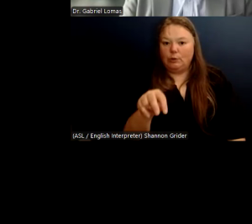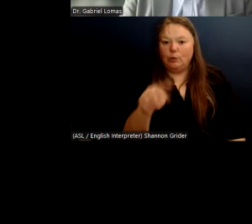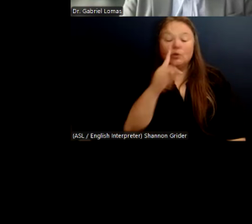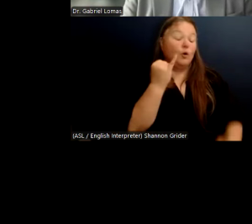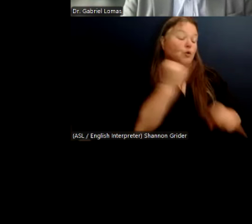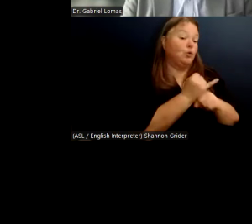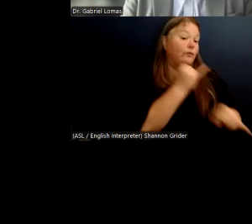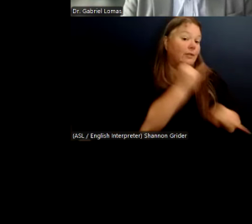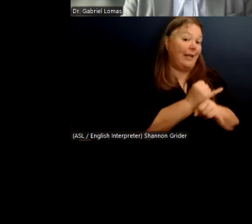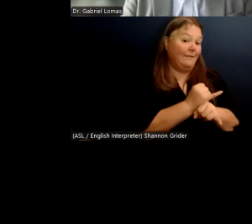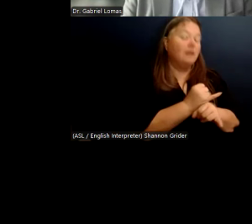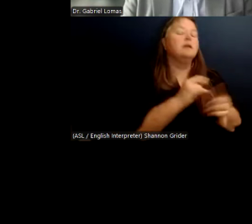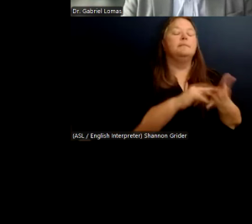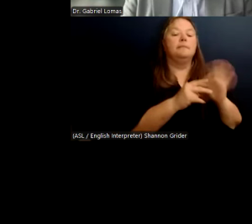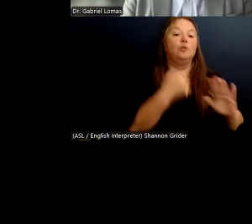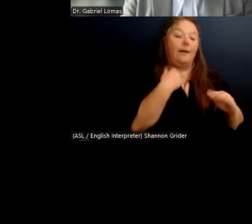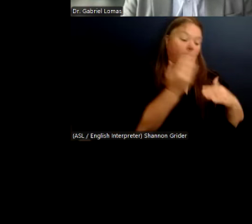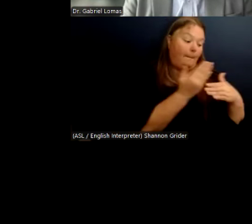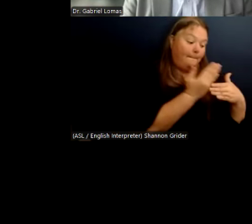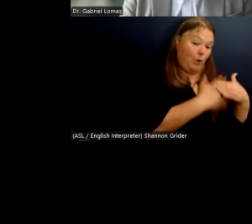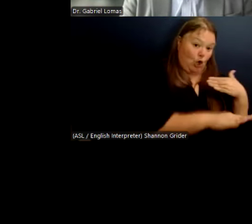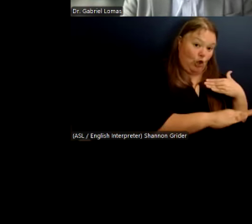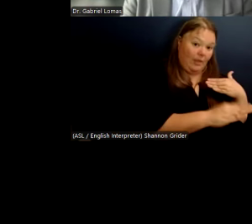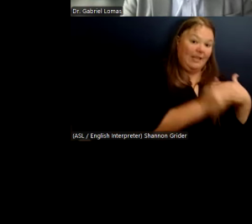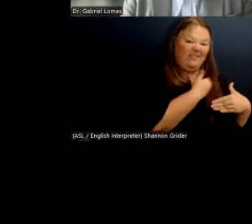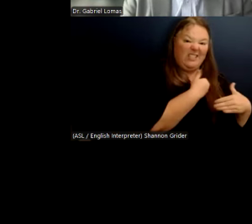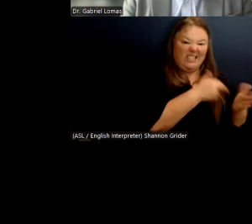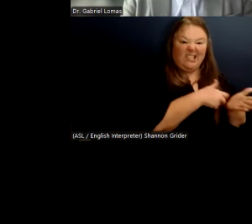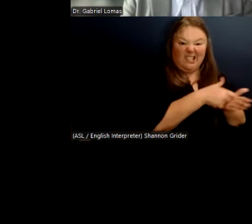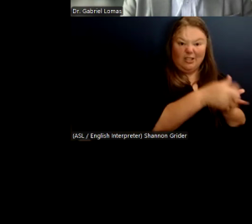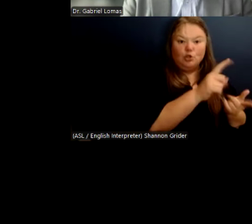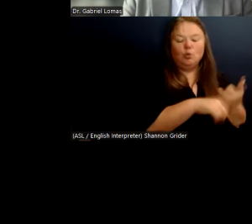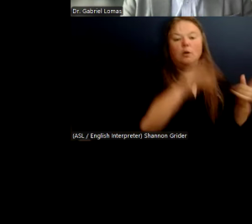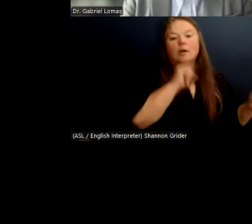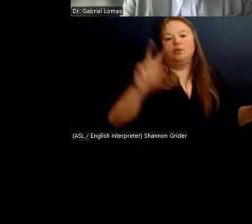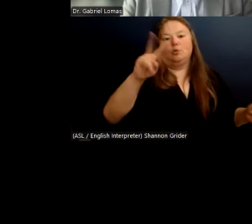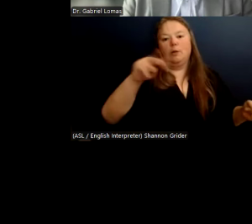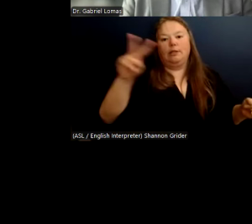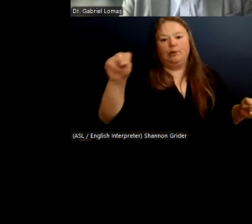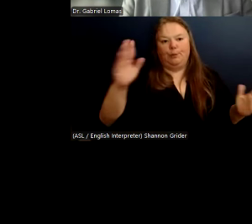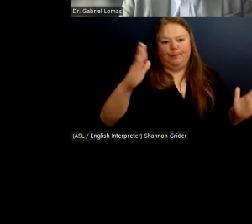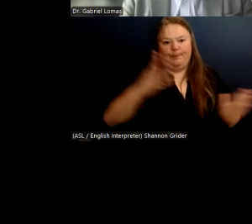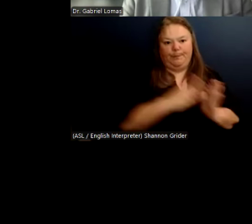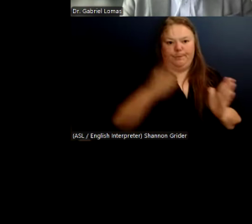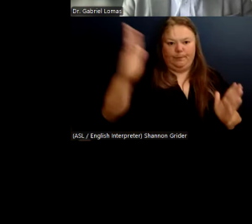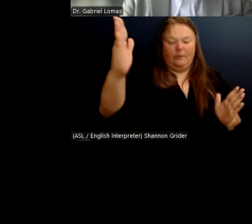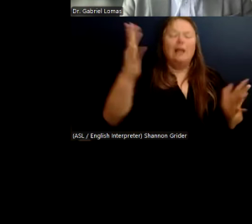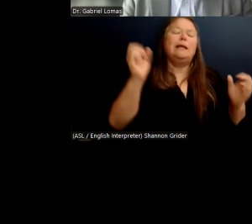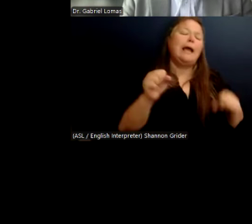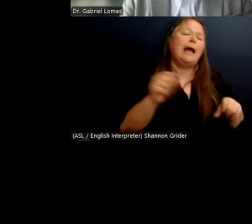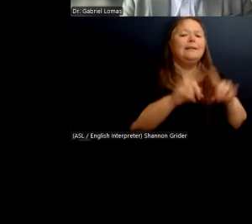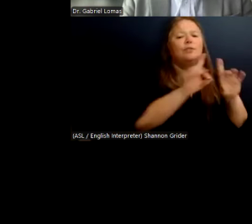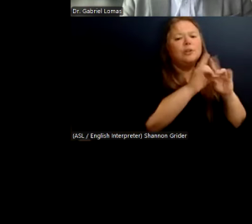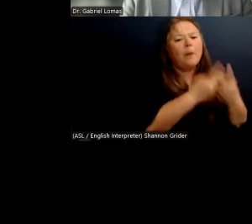have kids from birth, infancy, up till age 22. And although they may be in different departments, there